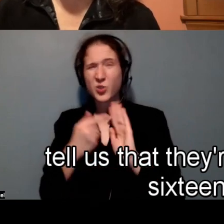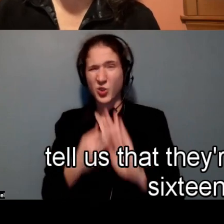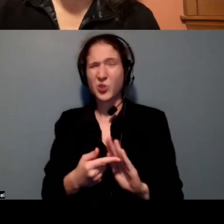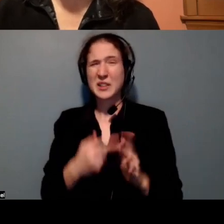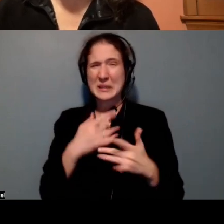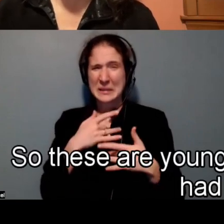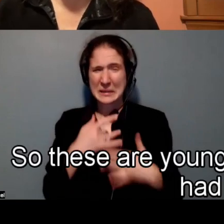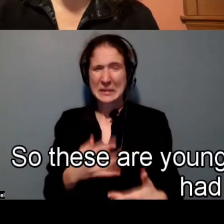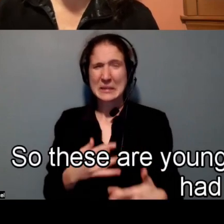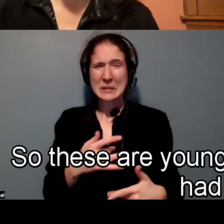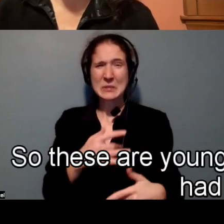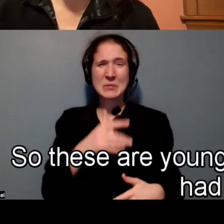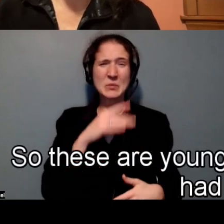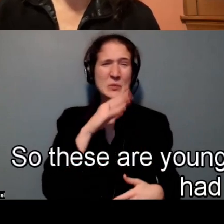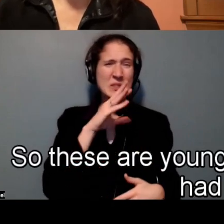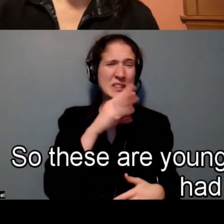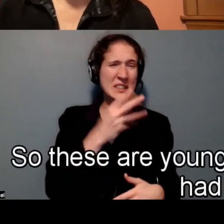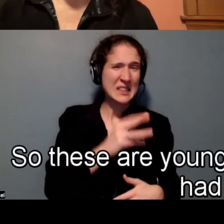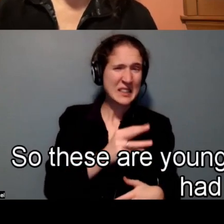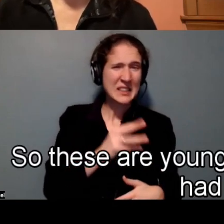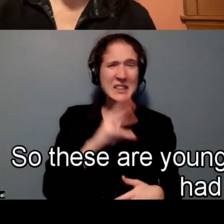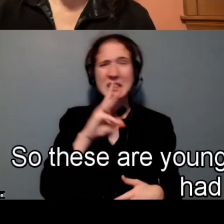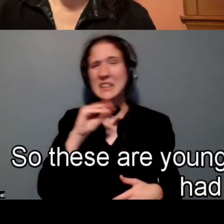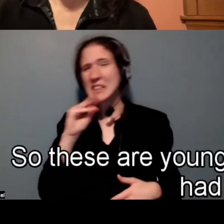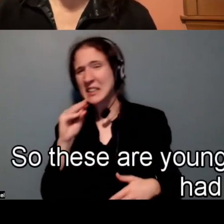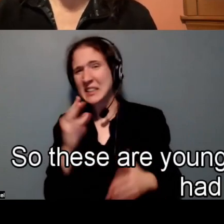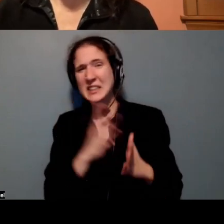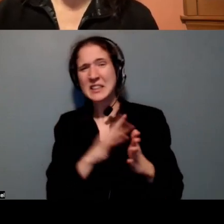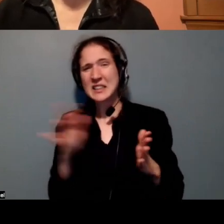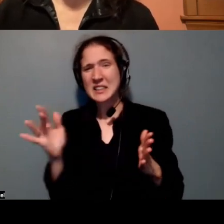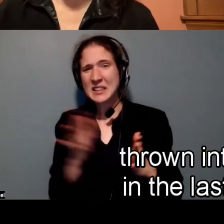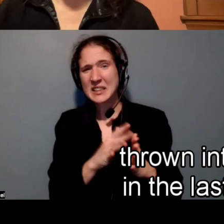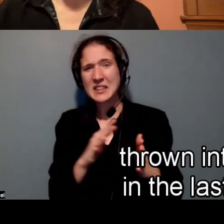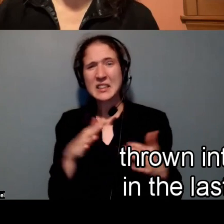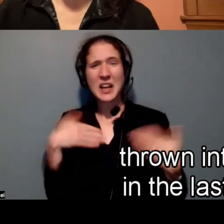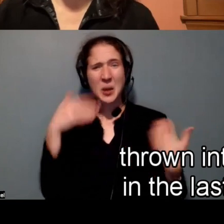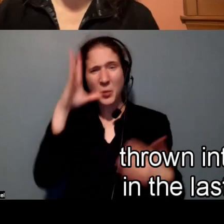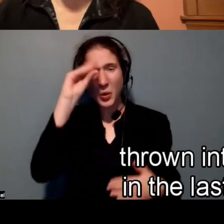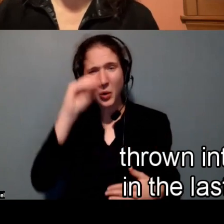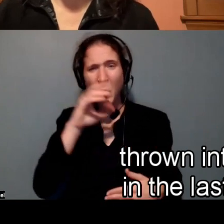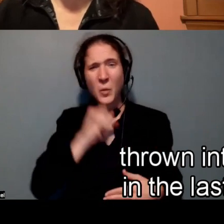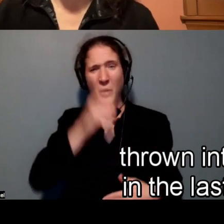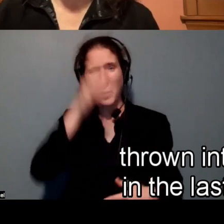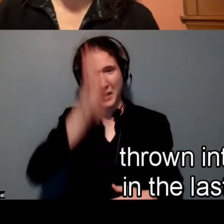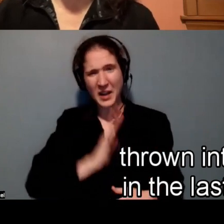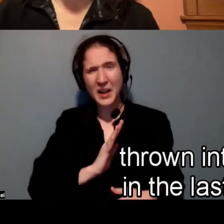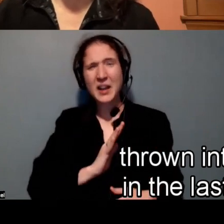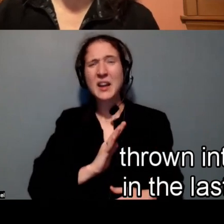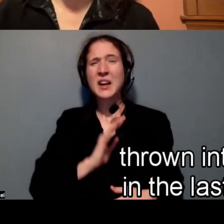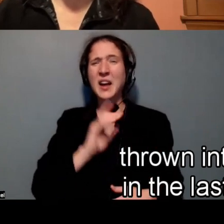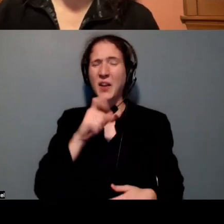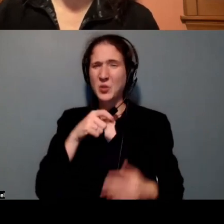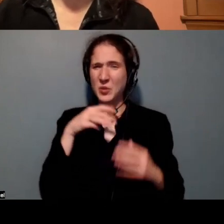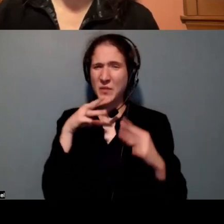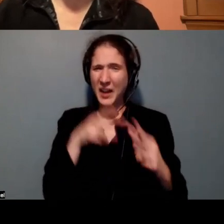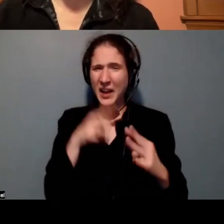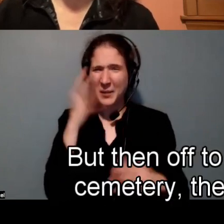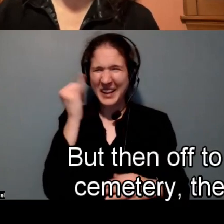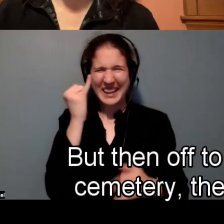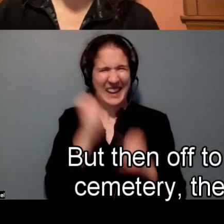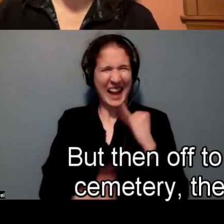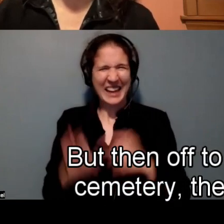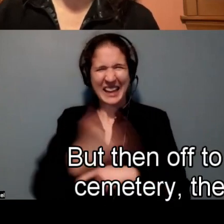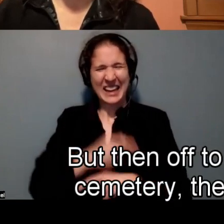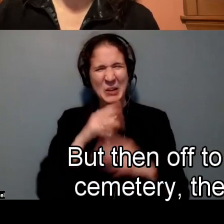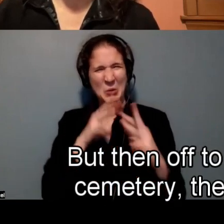16 or 60. So these are young boys, old men that had been thrown into the fight in the last few days. But